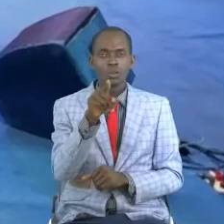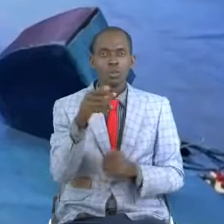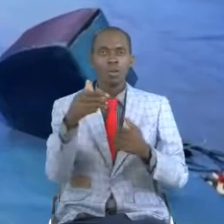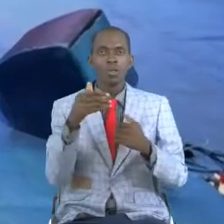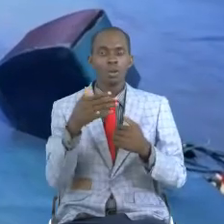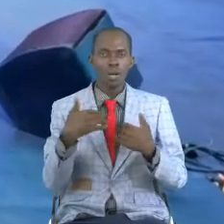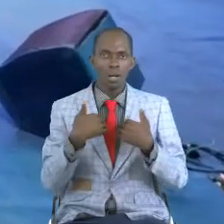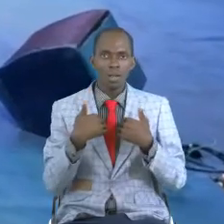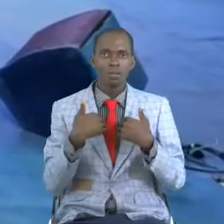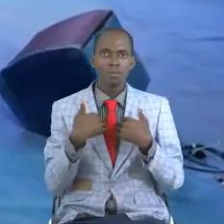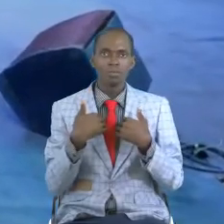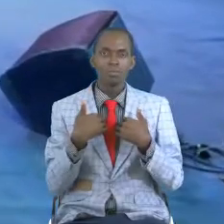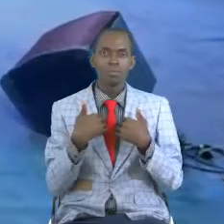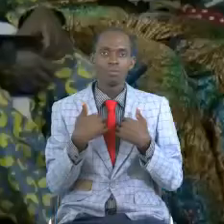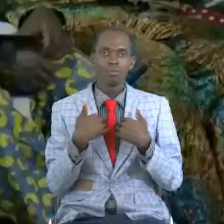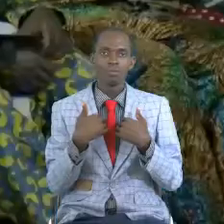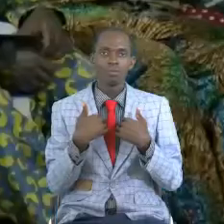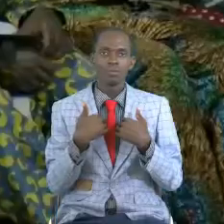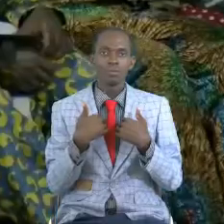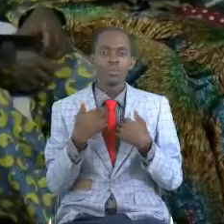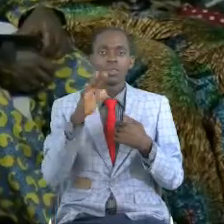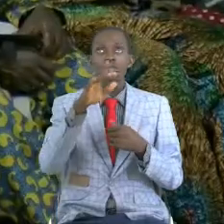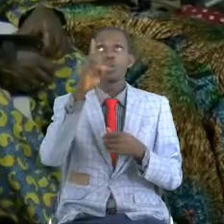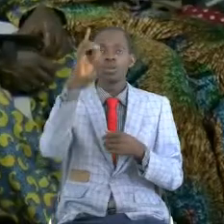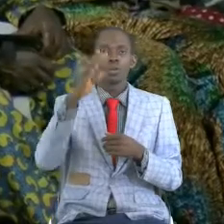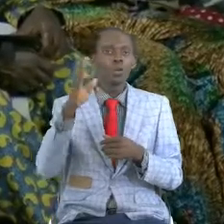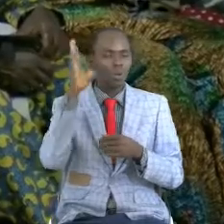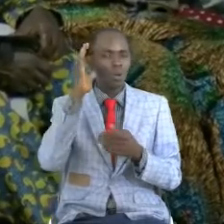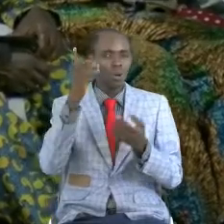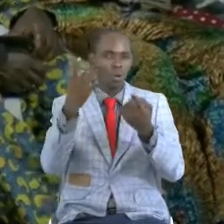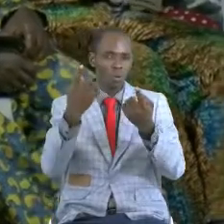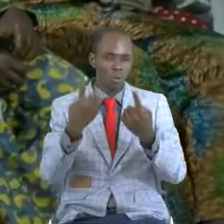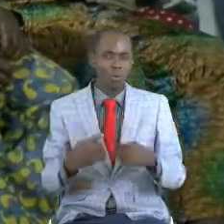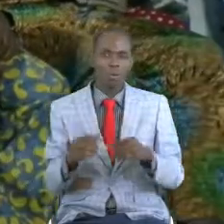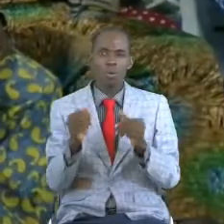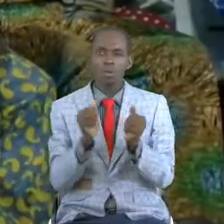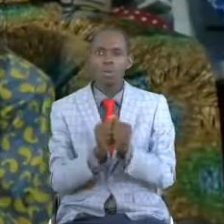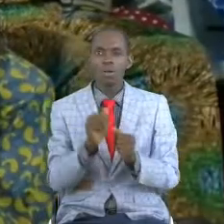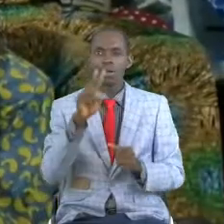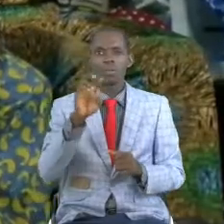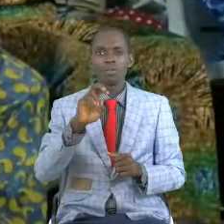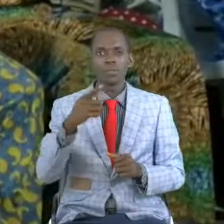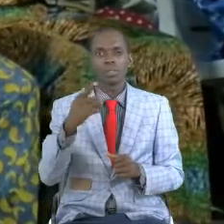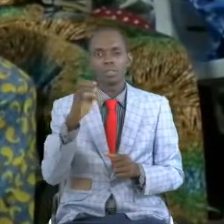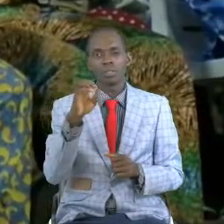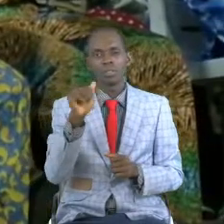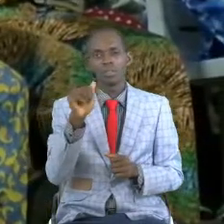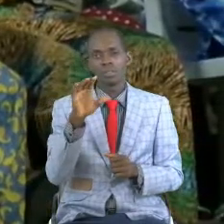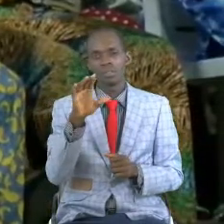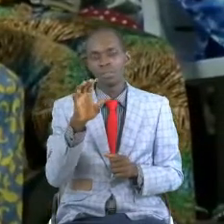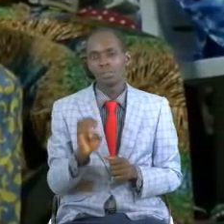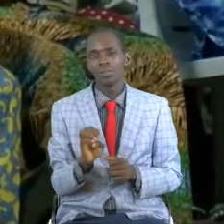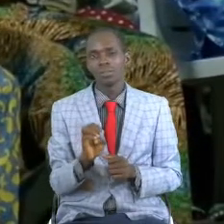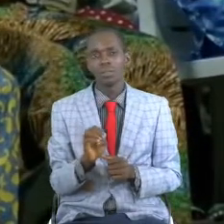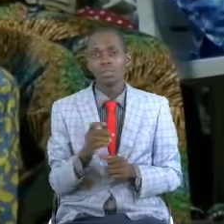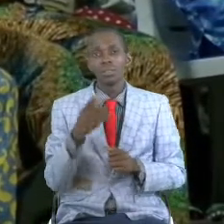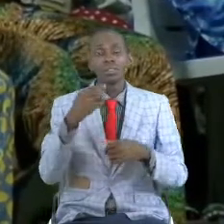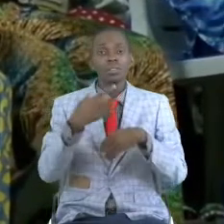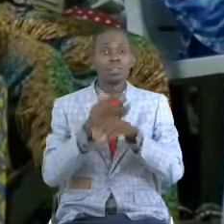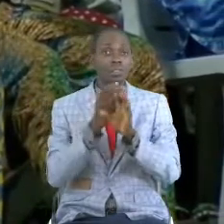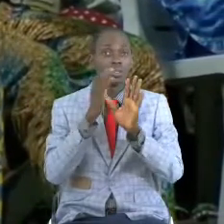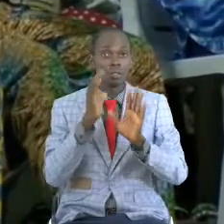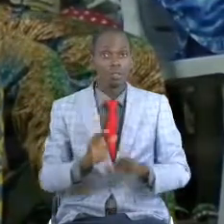come with vengeance. Your God, the Creator, your